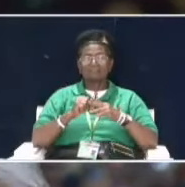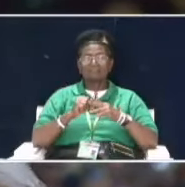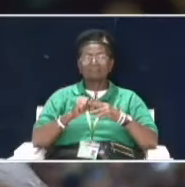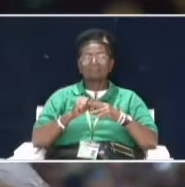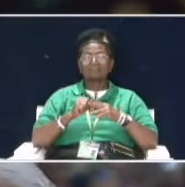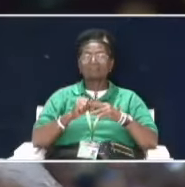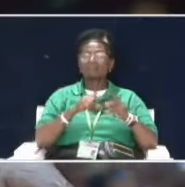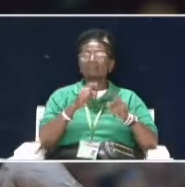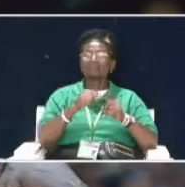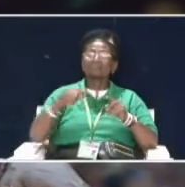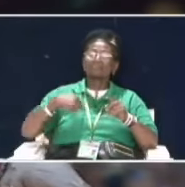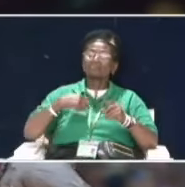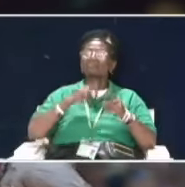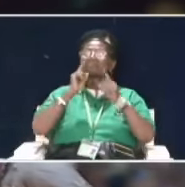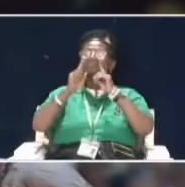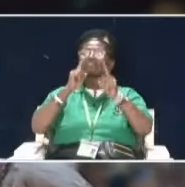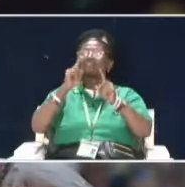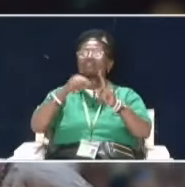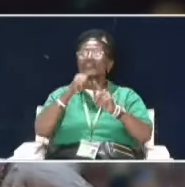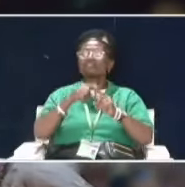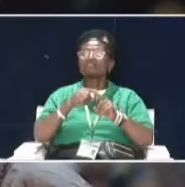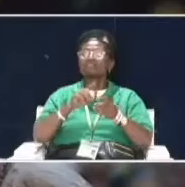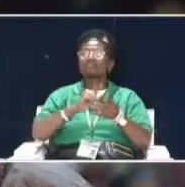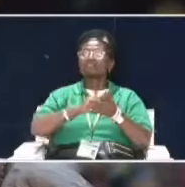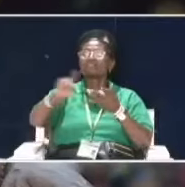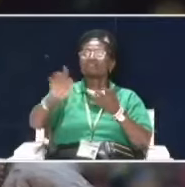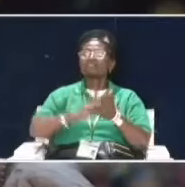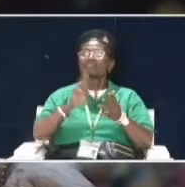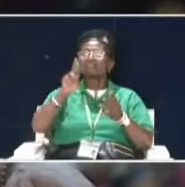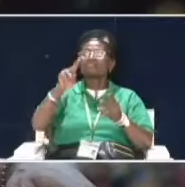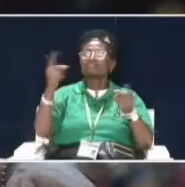When we talk about divine reposition,